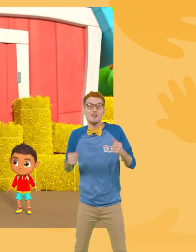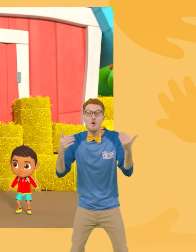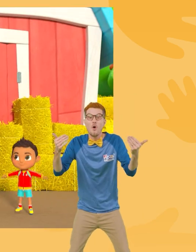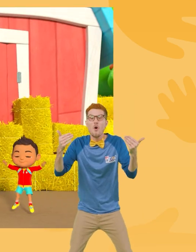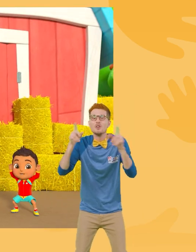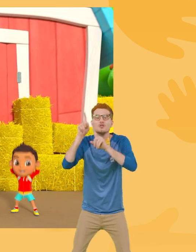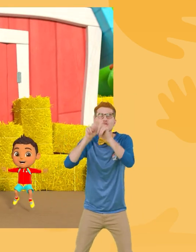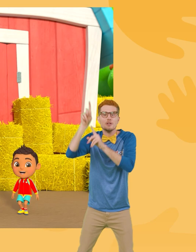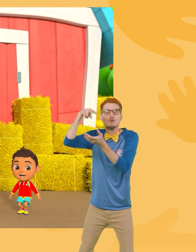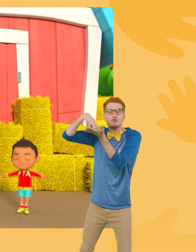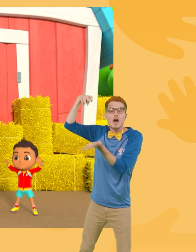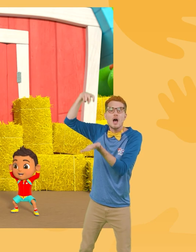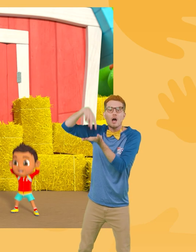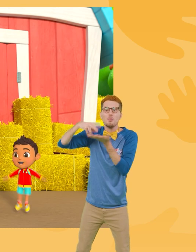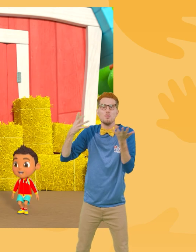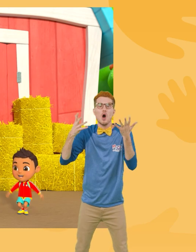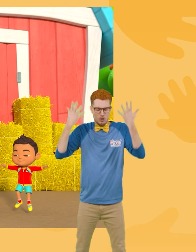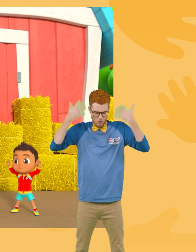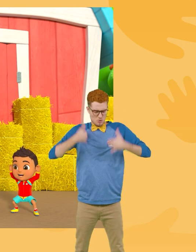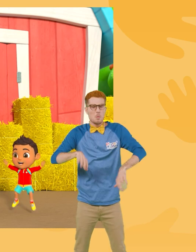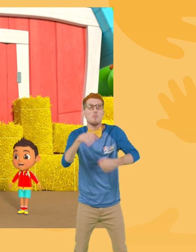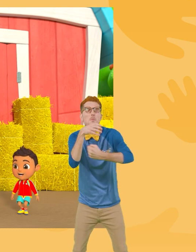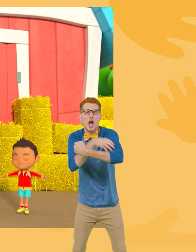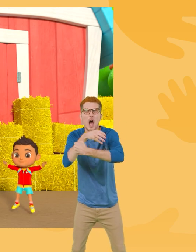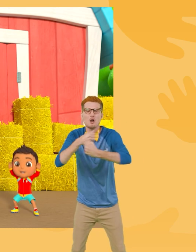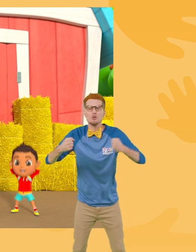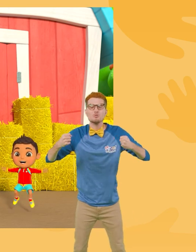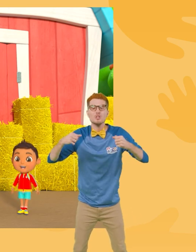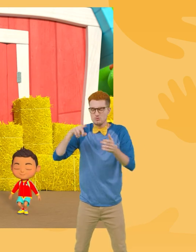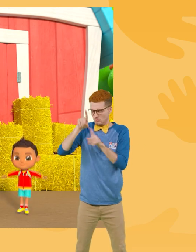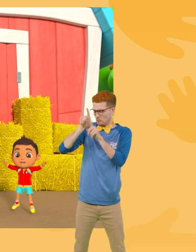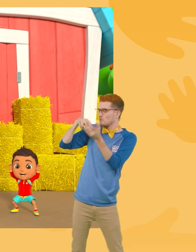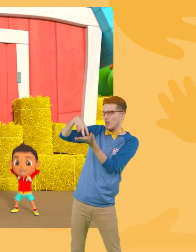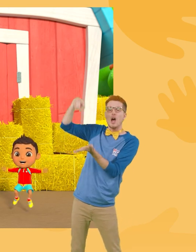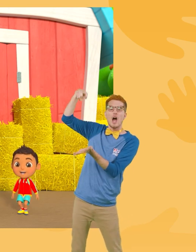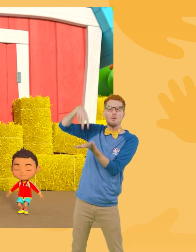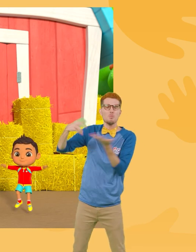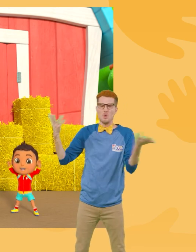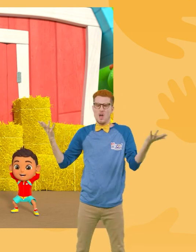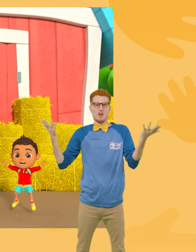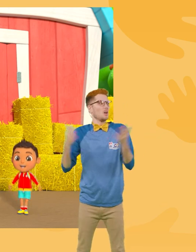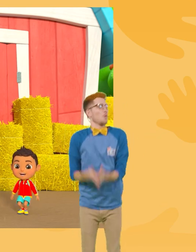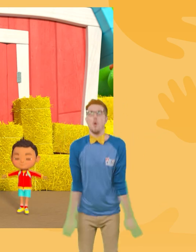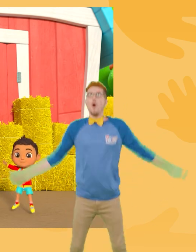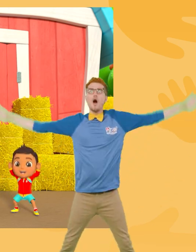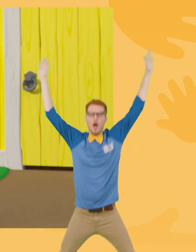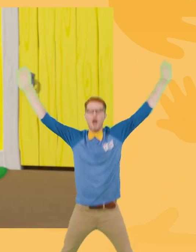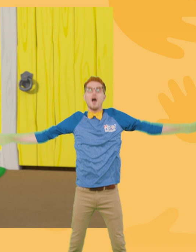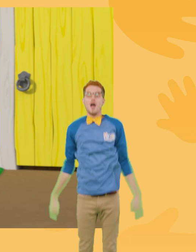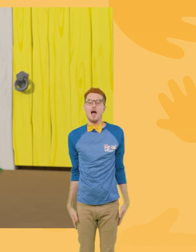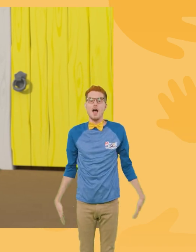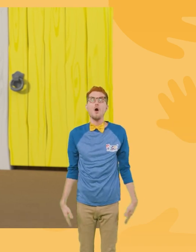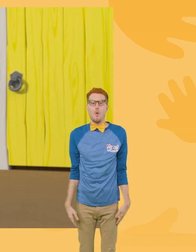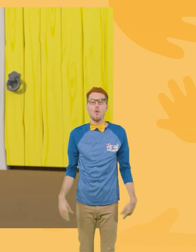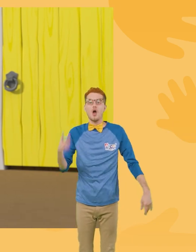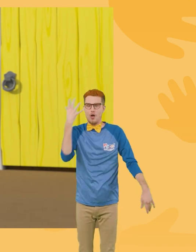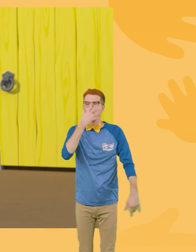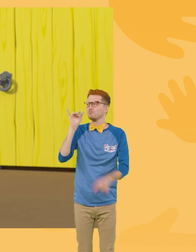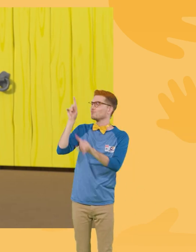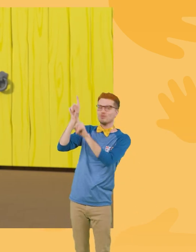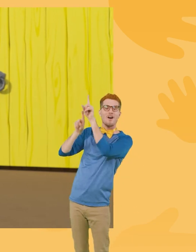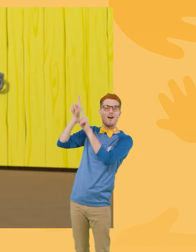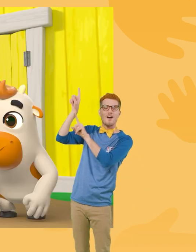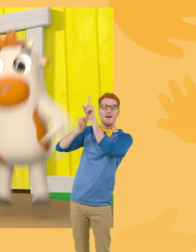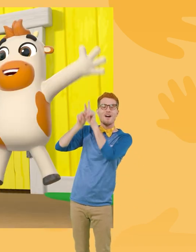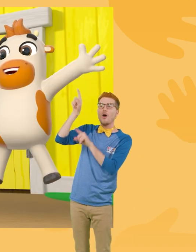Let's do a star jump using all our might. Star jump, star jump. You look